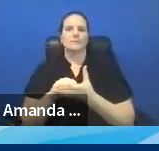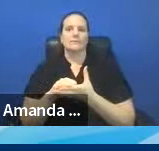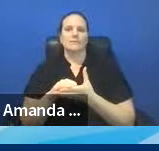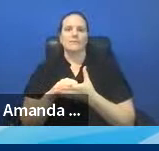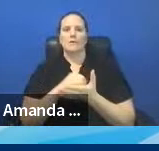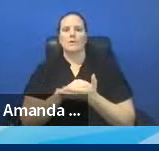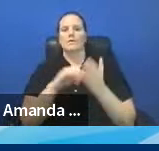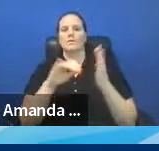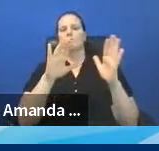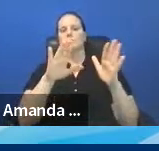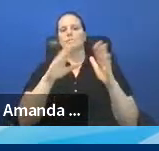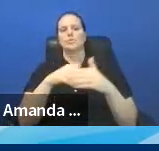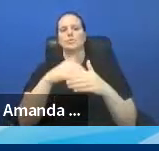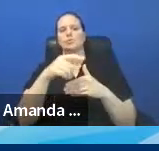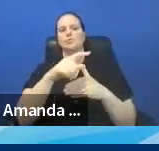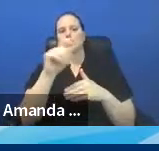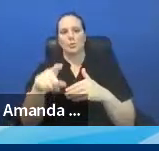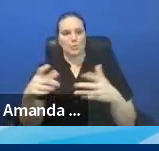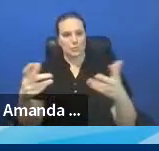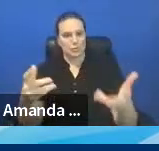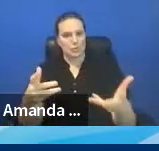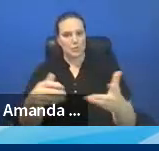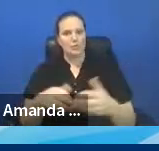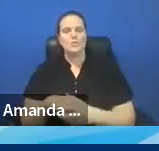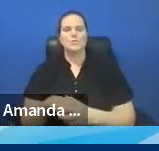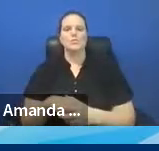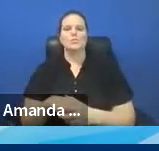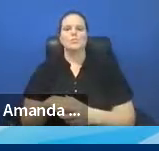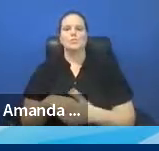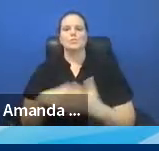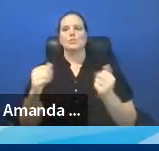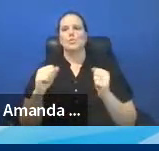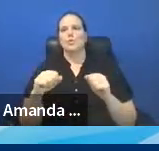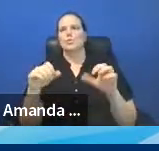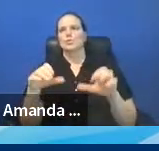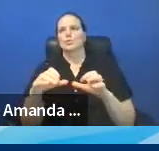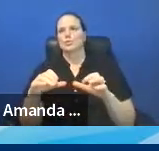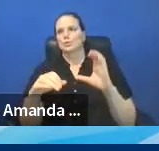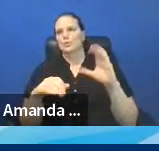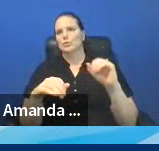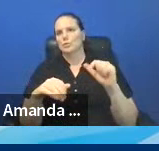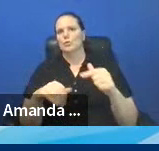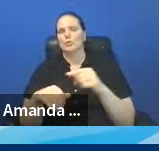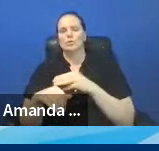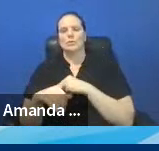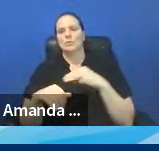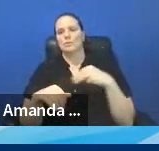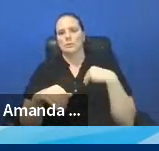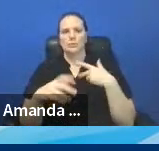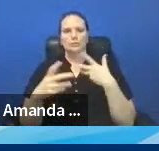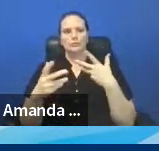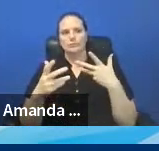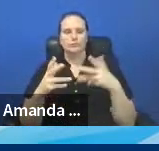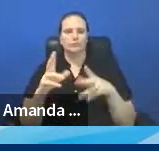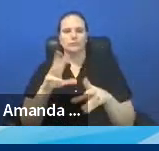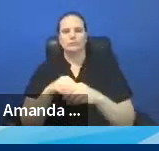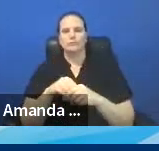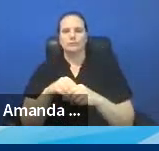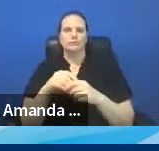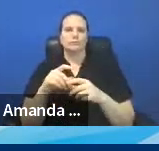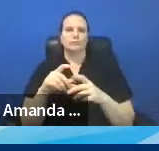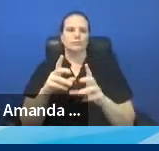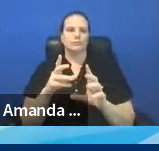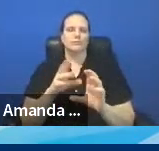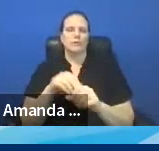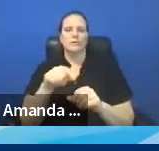is great. And I know your next question is going to be, you know, what can I do as a CAG member to weigh in or participate in